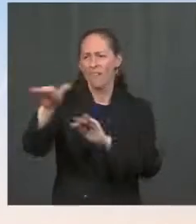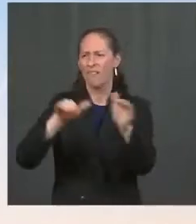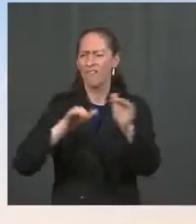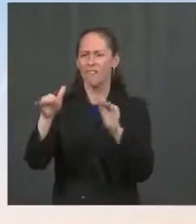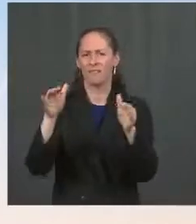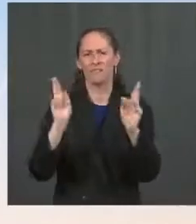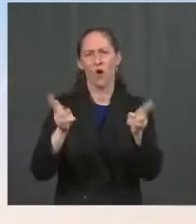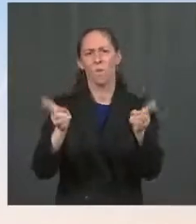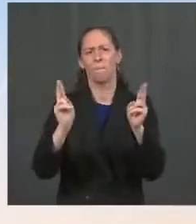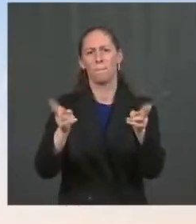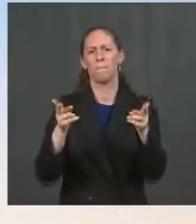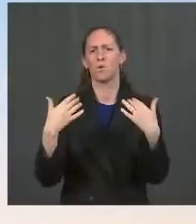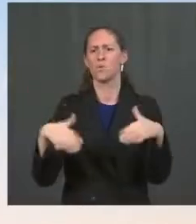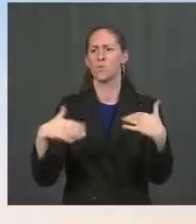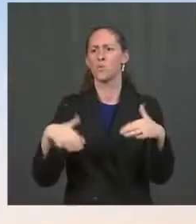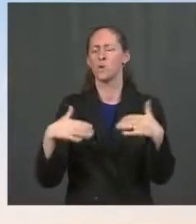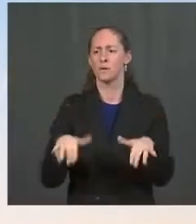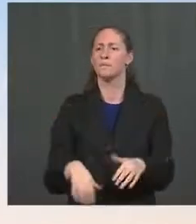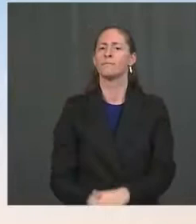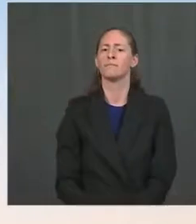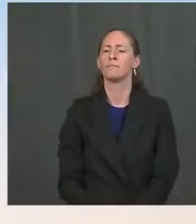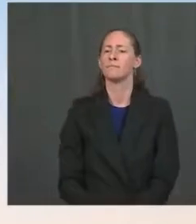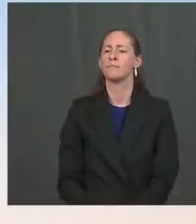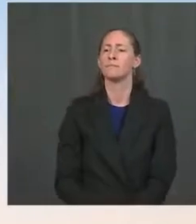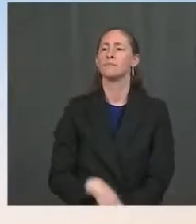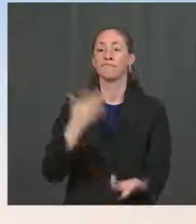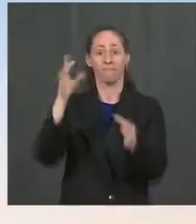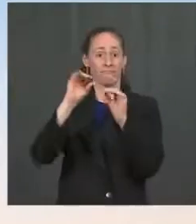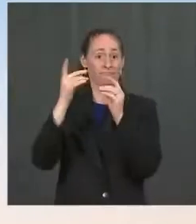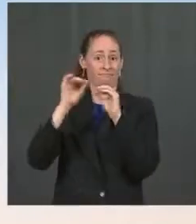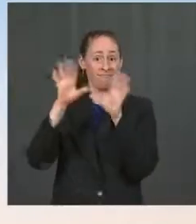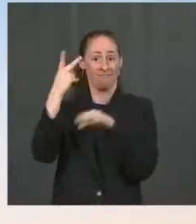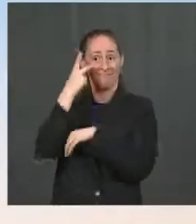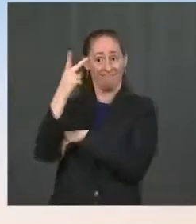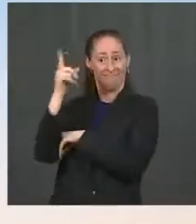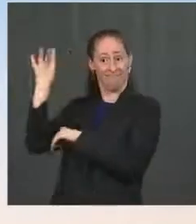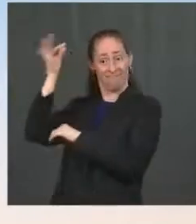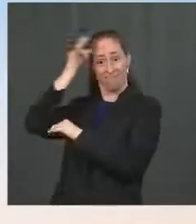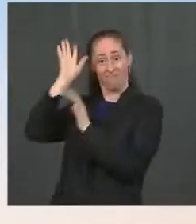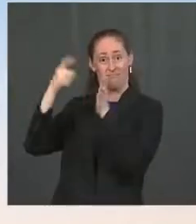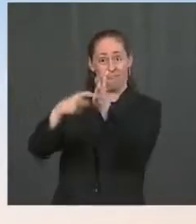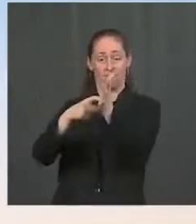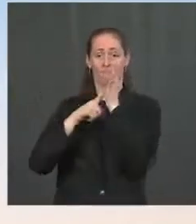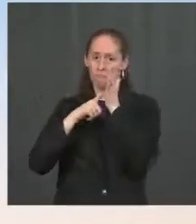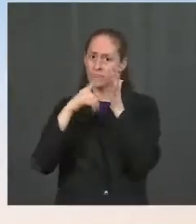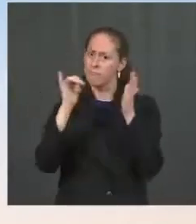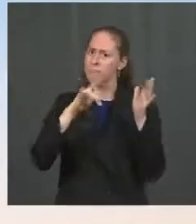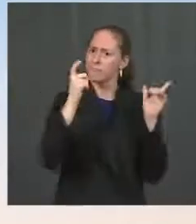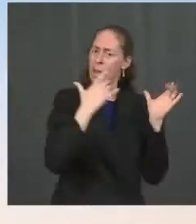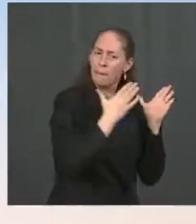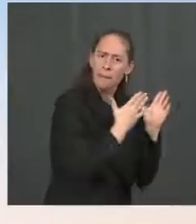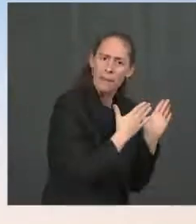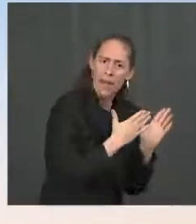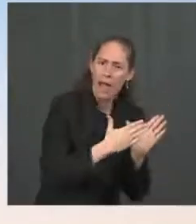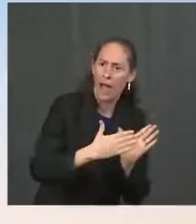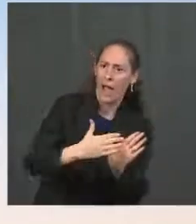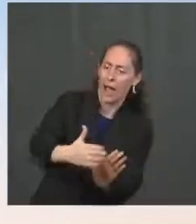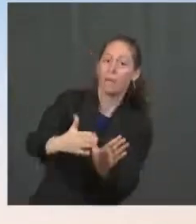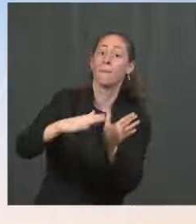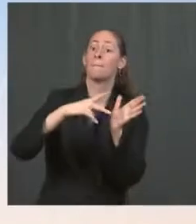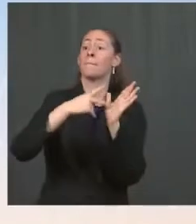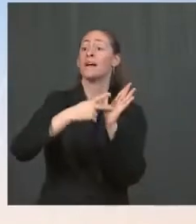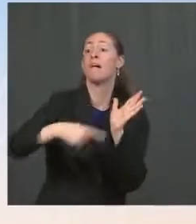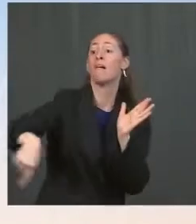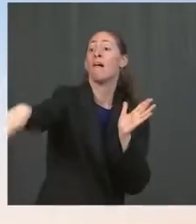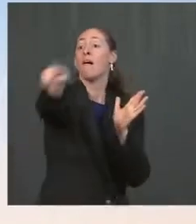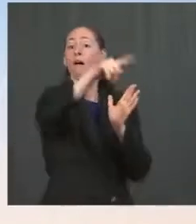the federal workforce is one of the largest in the country, and we would like to be a model to what we think other businesses and organizations should do